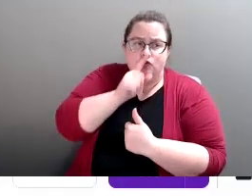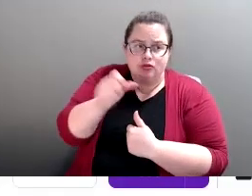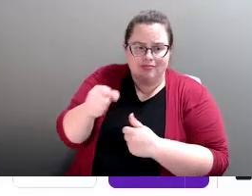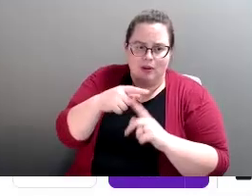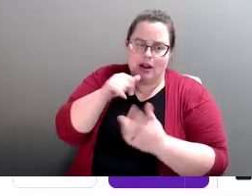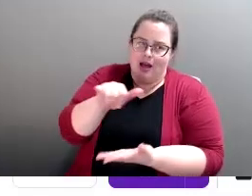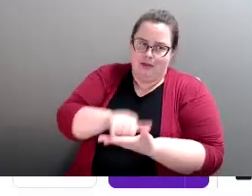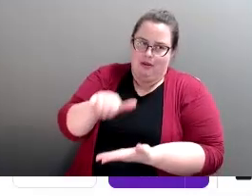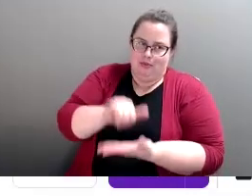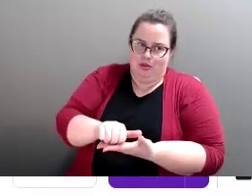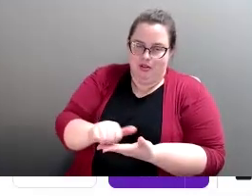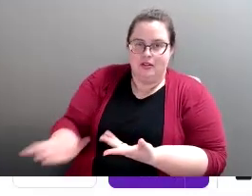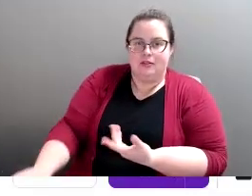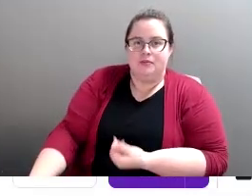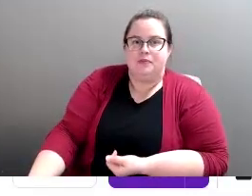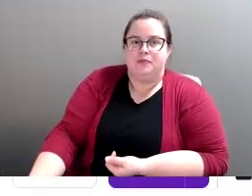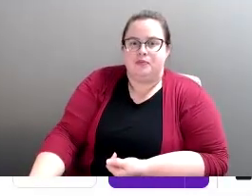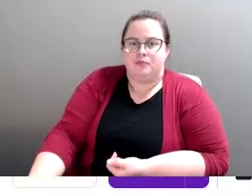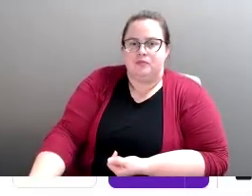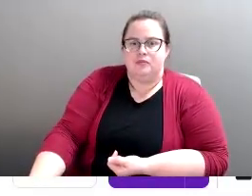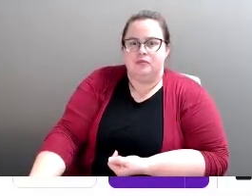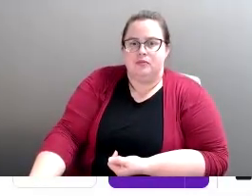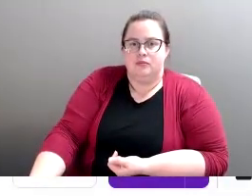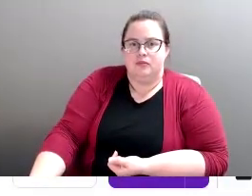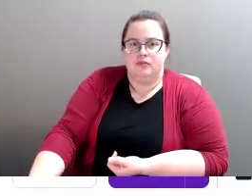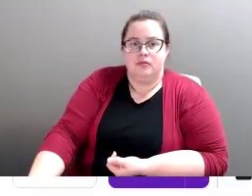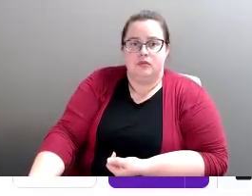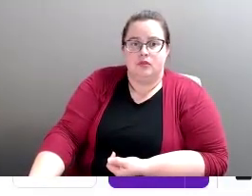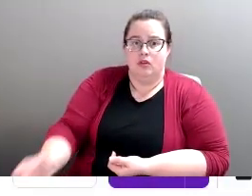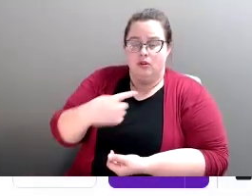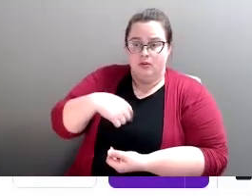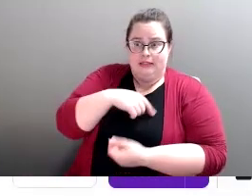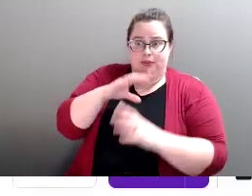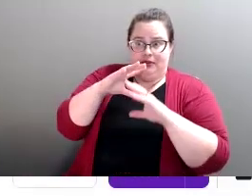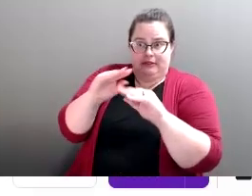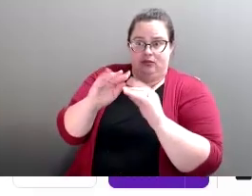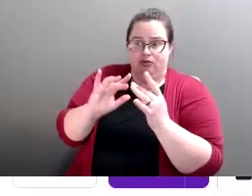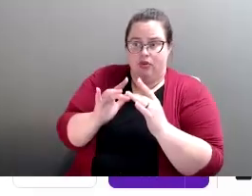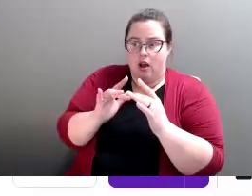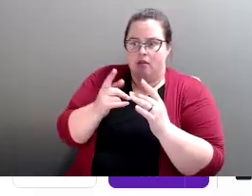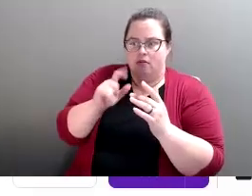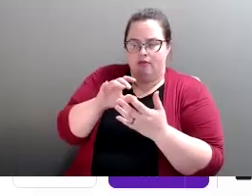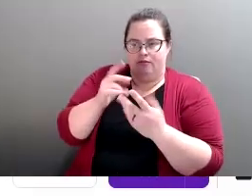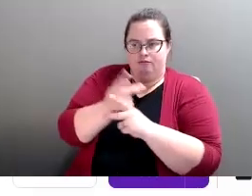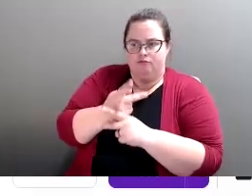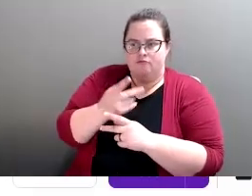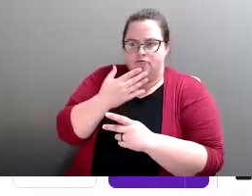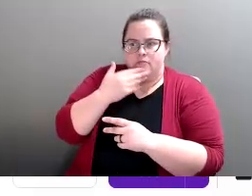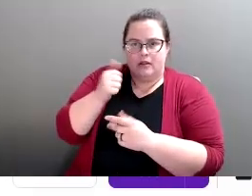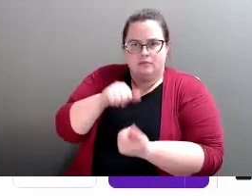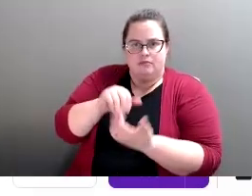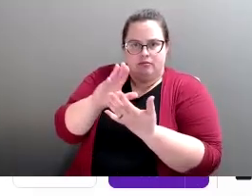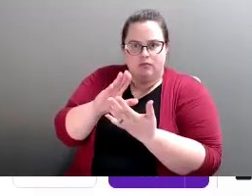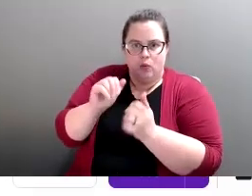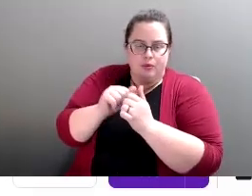not impossible. I mean, for those of us that teach online, we have to figure out the best way to do that with RSI. We